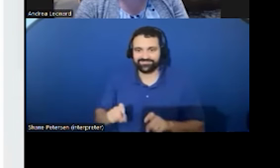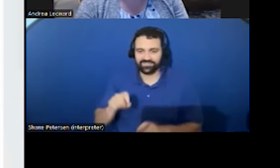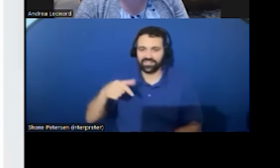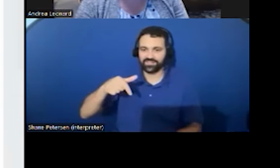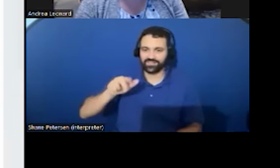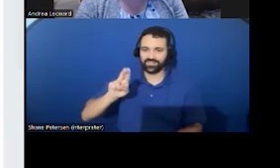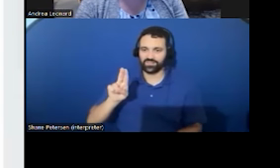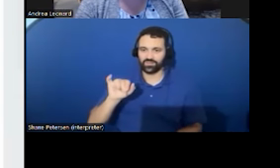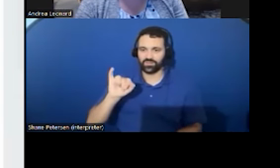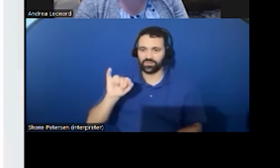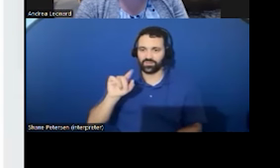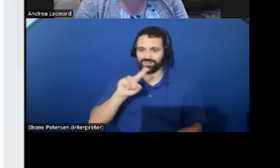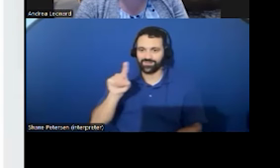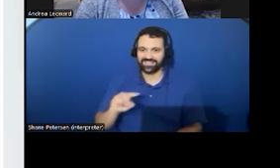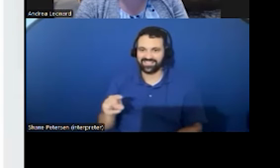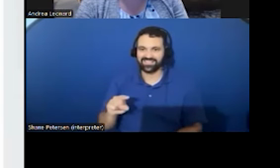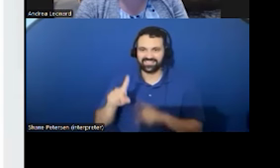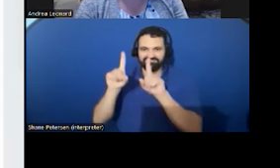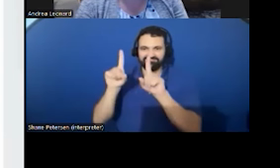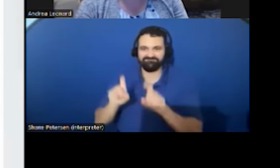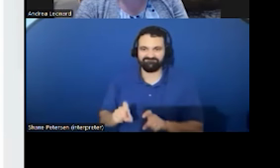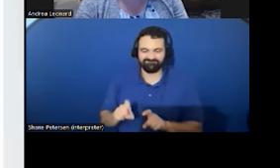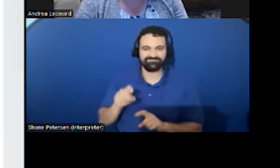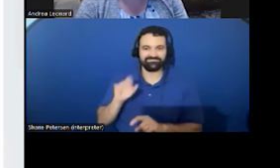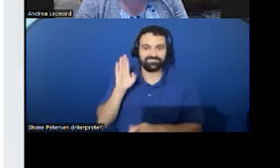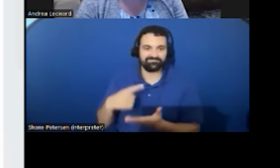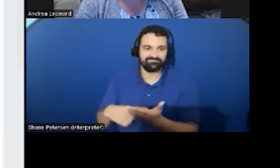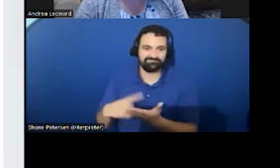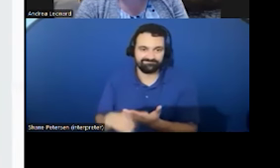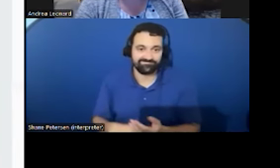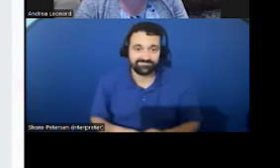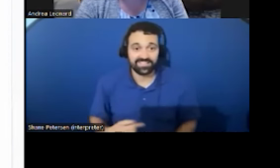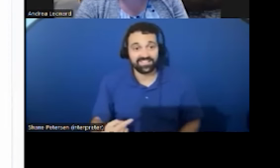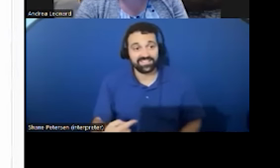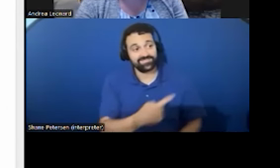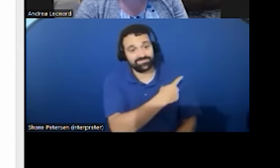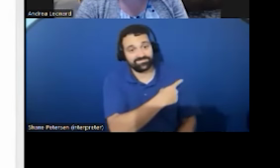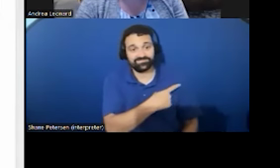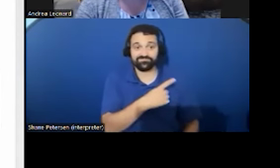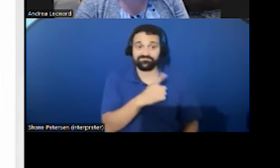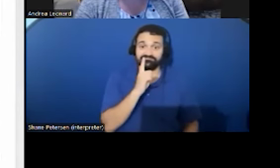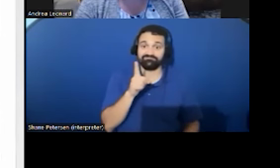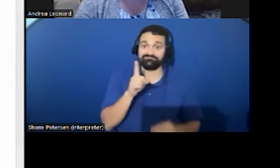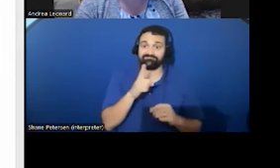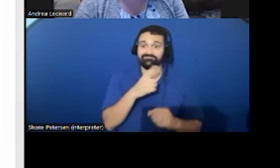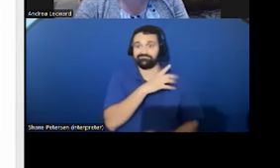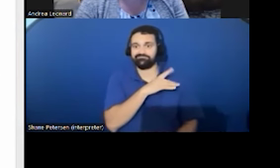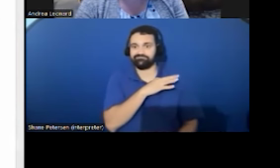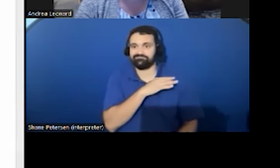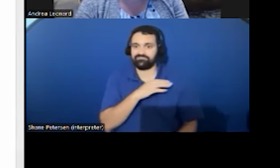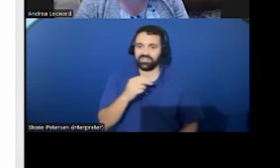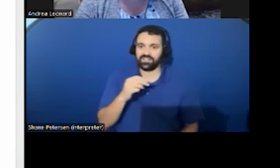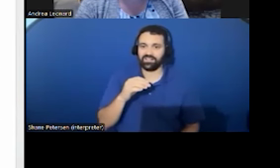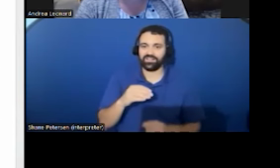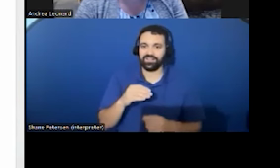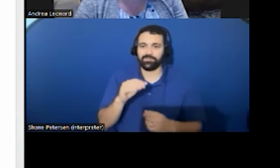And again, I'm using my breadcrumb trail as up here, as you can see. It's very handy to have. Coming down to